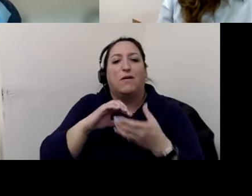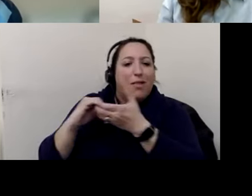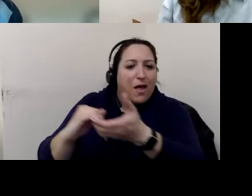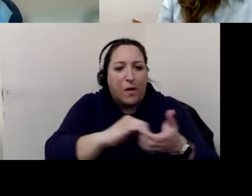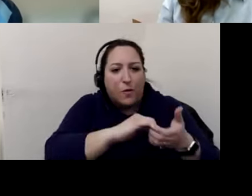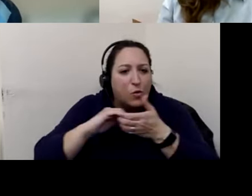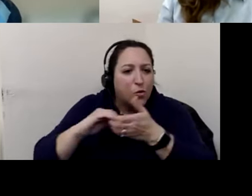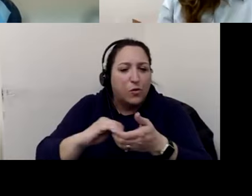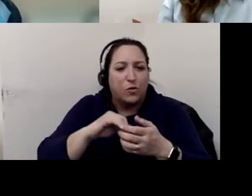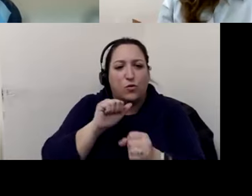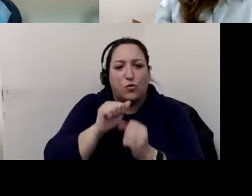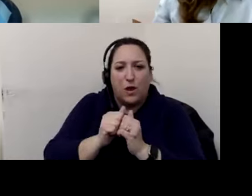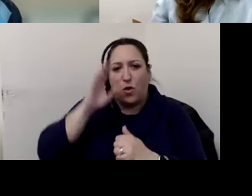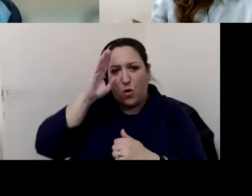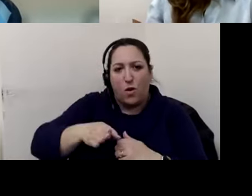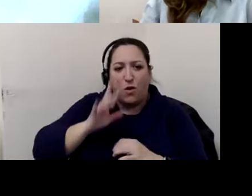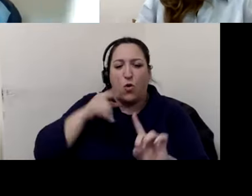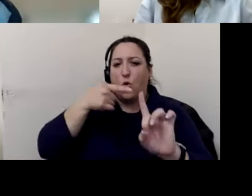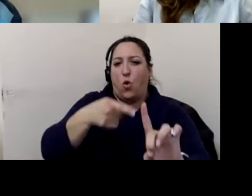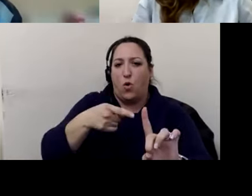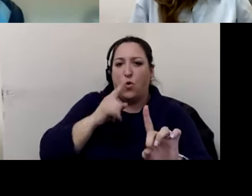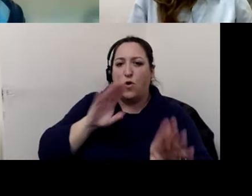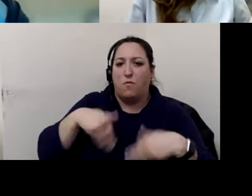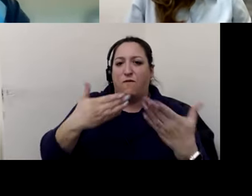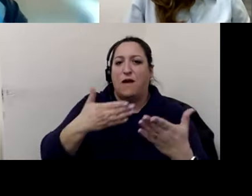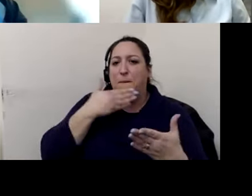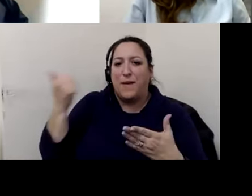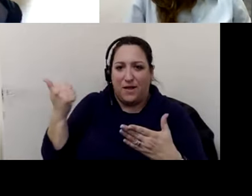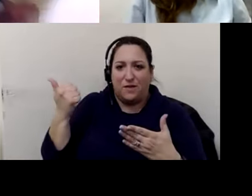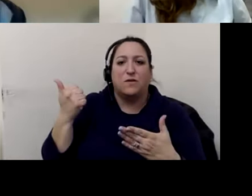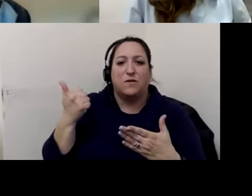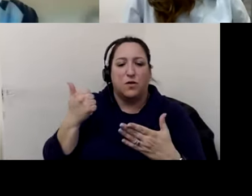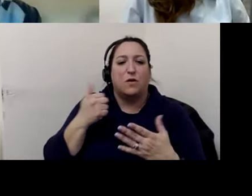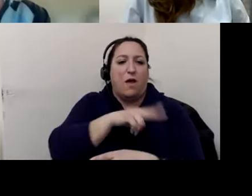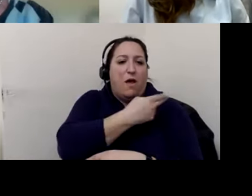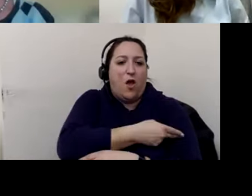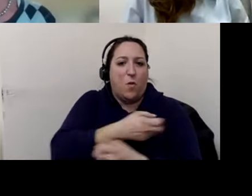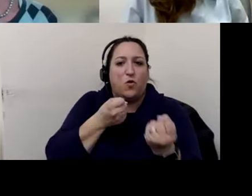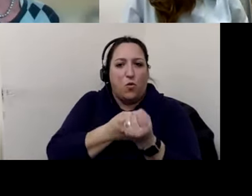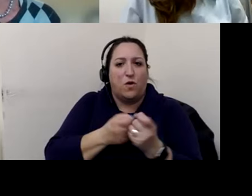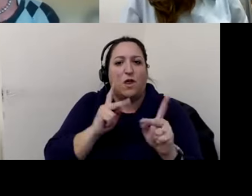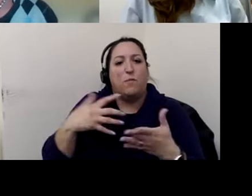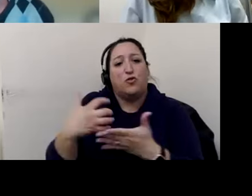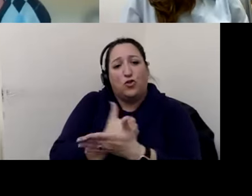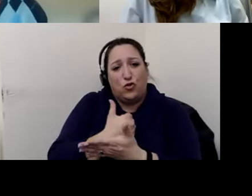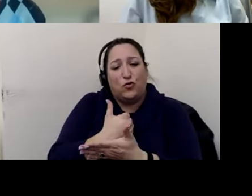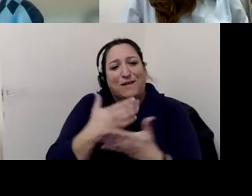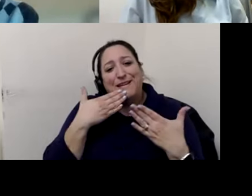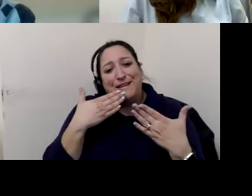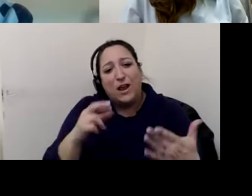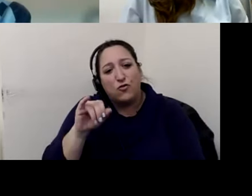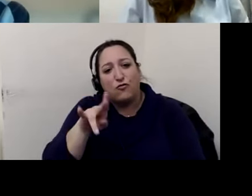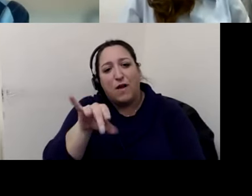together, is the goal to provide the best possible supports that people deserve. Thanks,